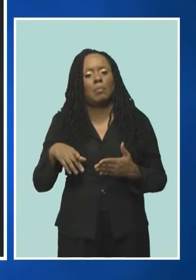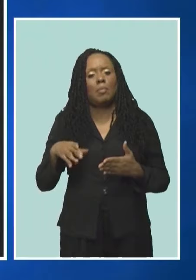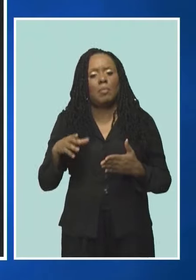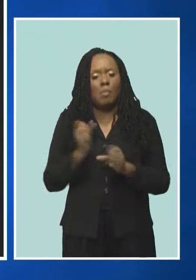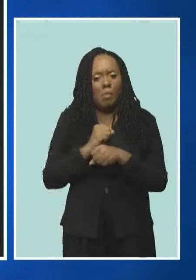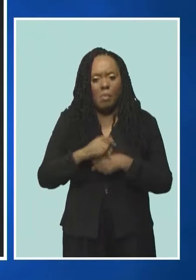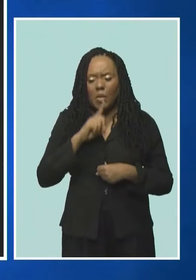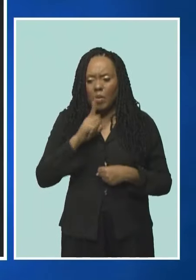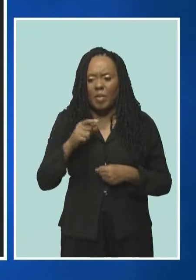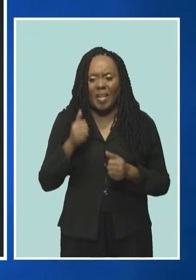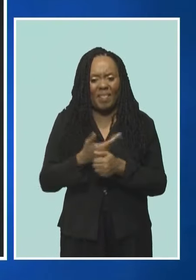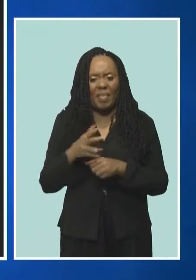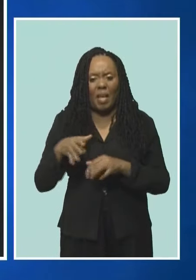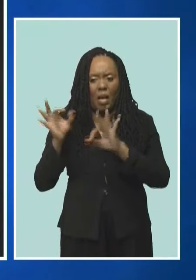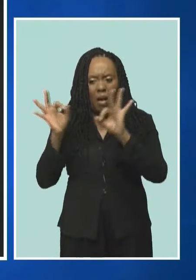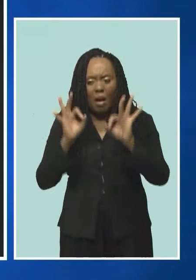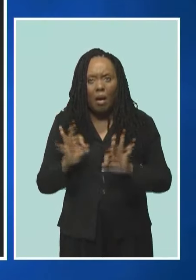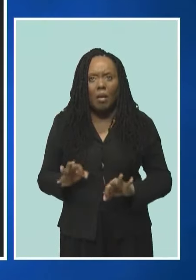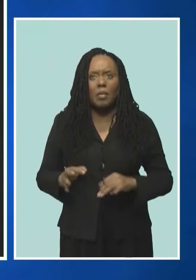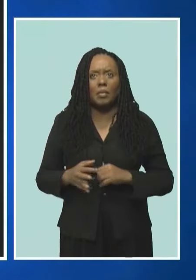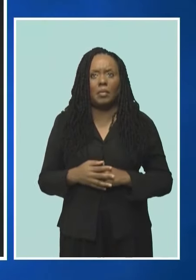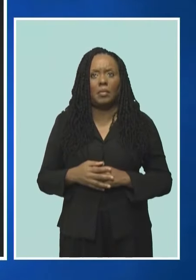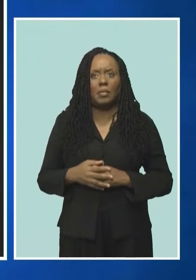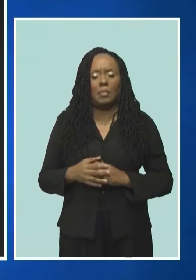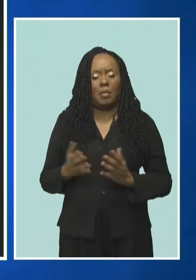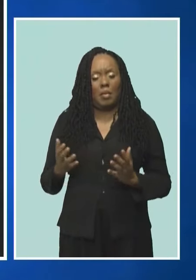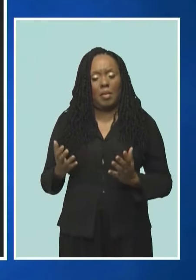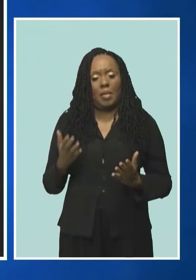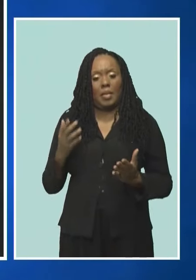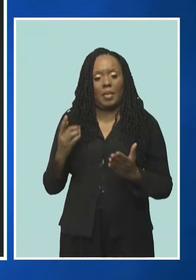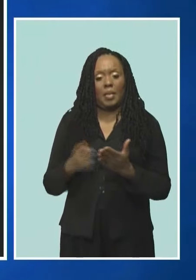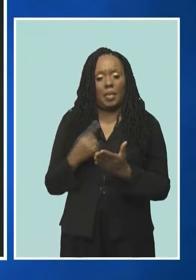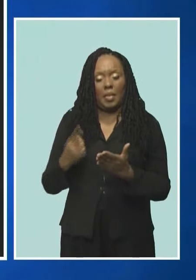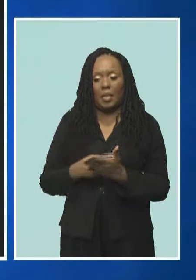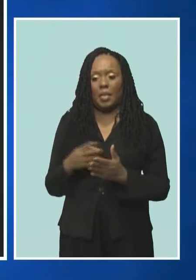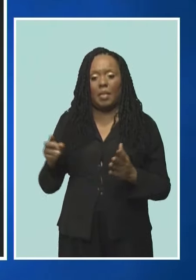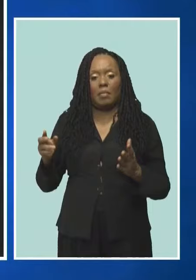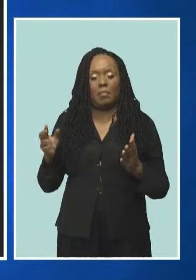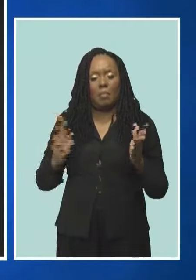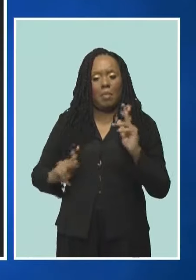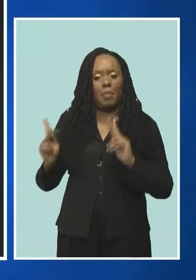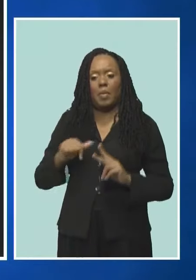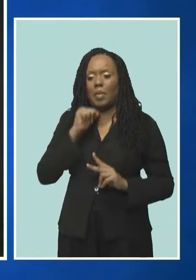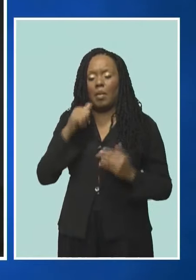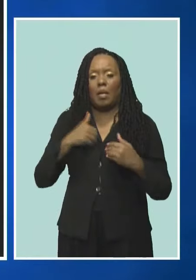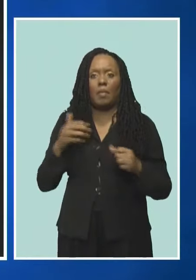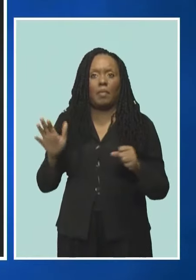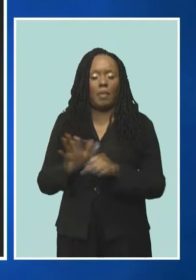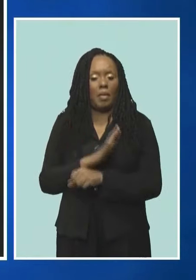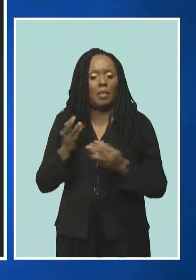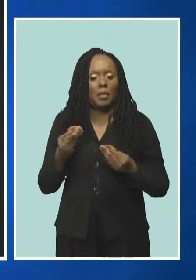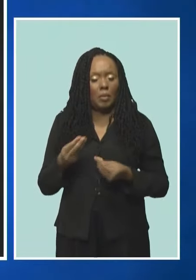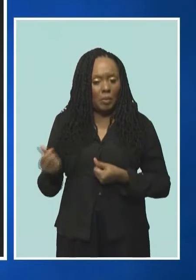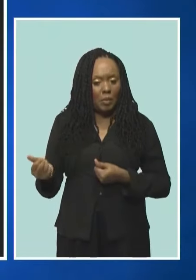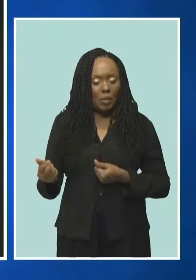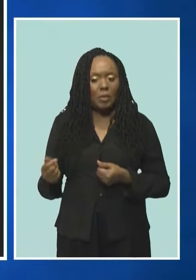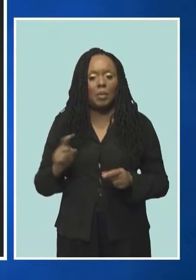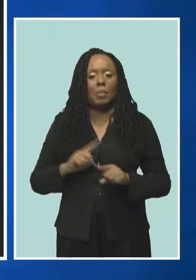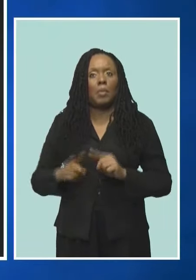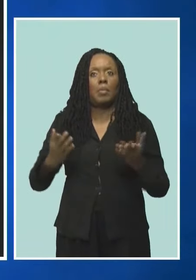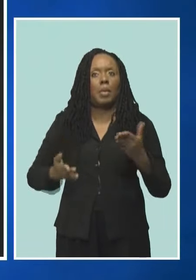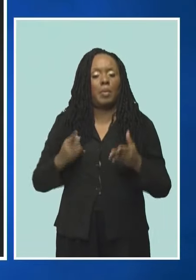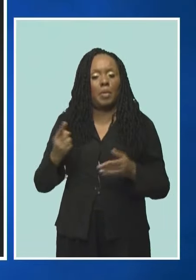than coming to GovTech with a fully formed technological solution, you come to us with a